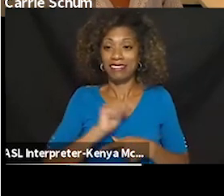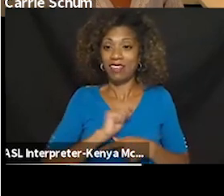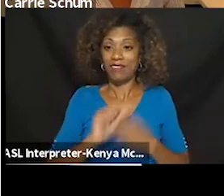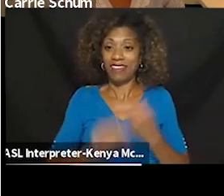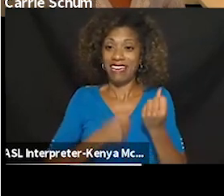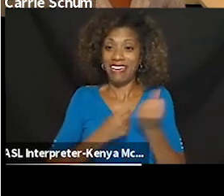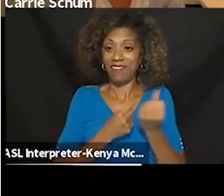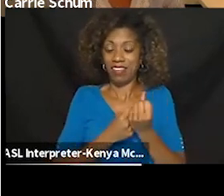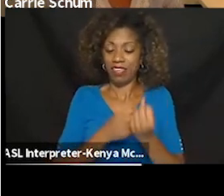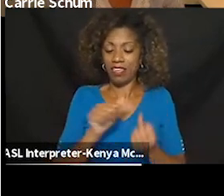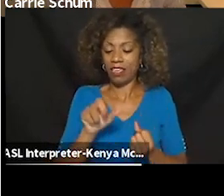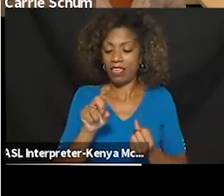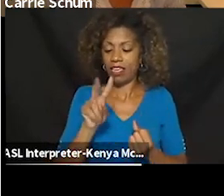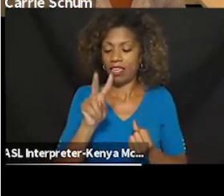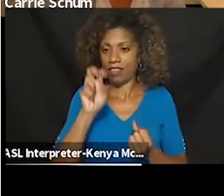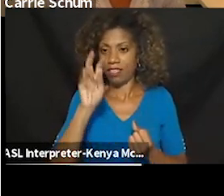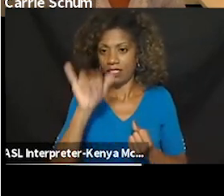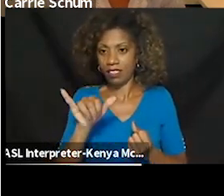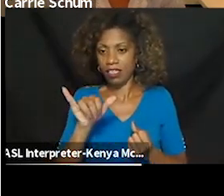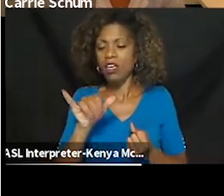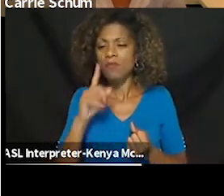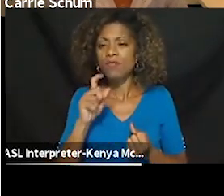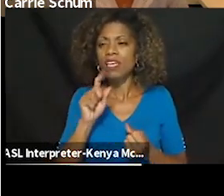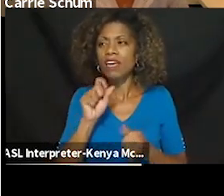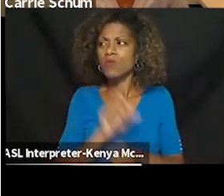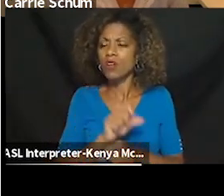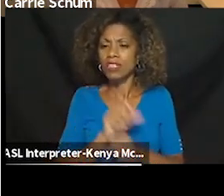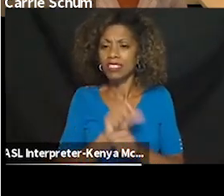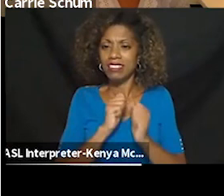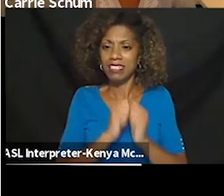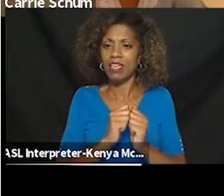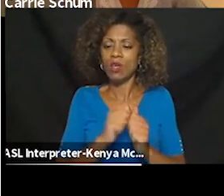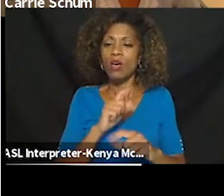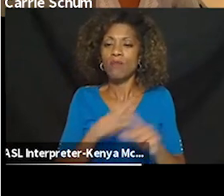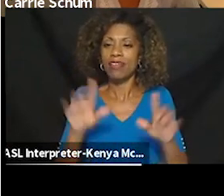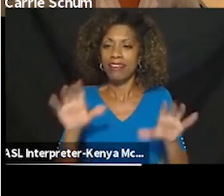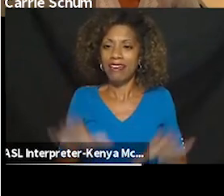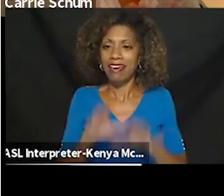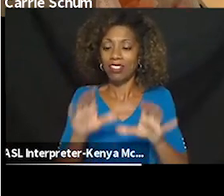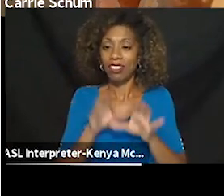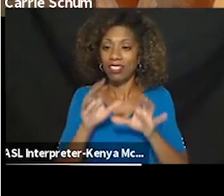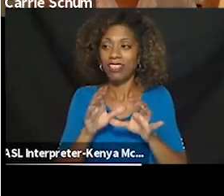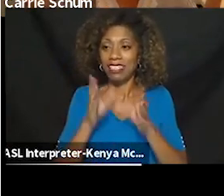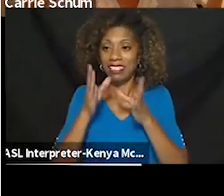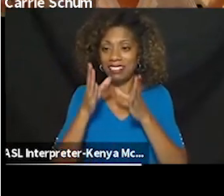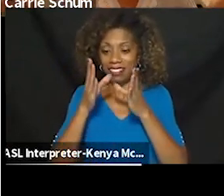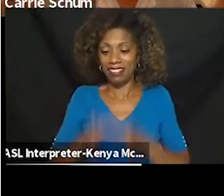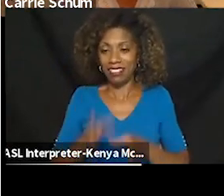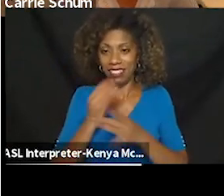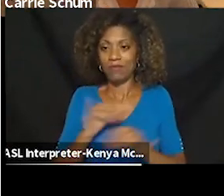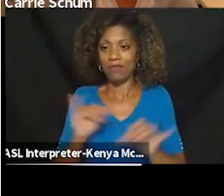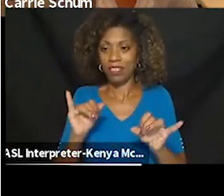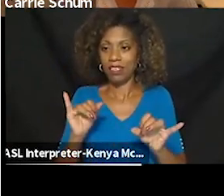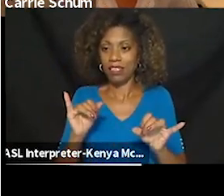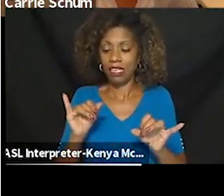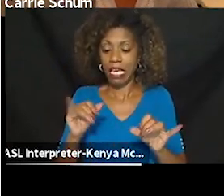yet we have to act independently. And so the idea that the action is not about me. You know, I'm vaccinated. I wear a